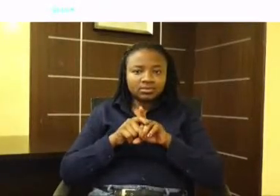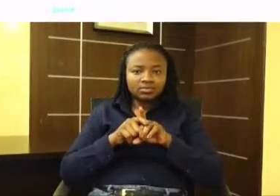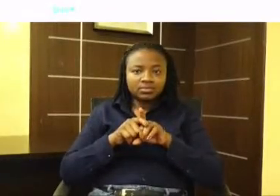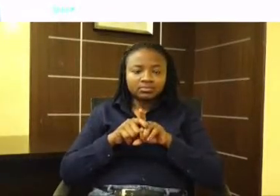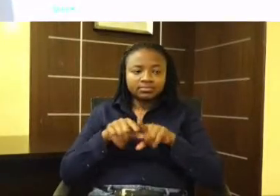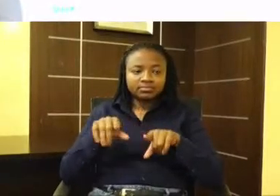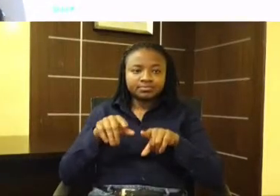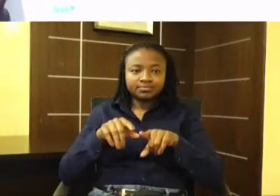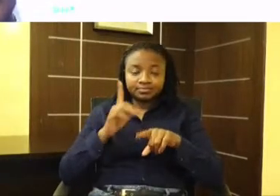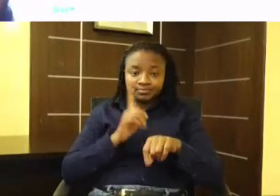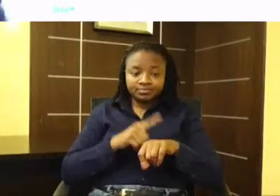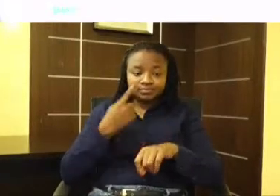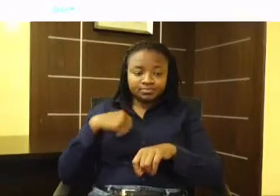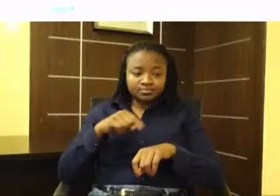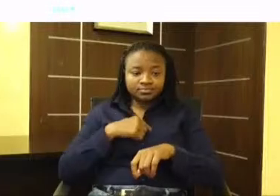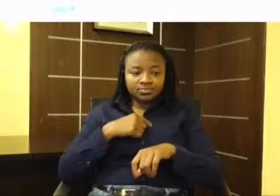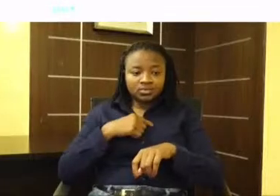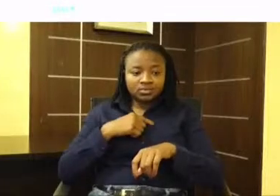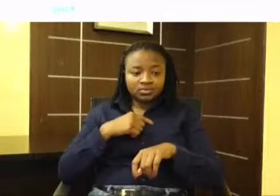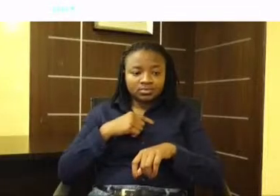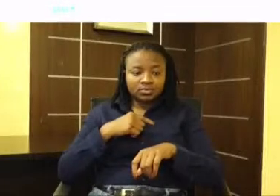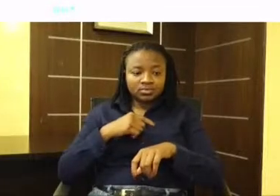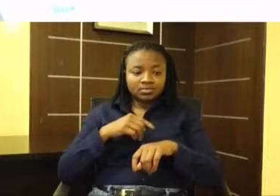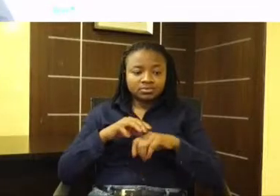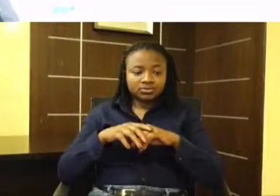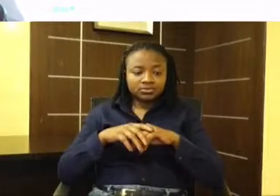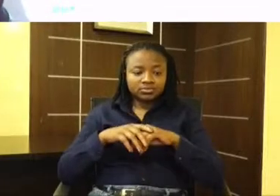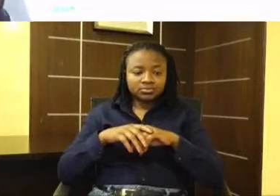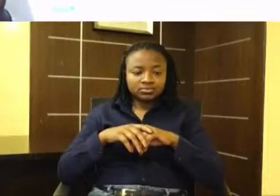When we were disseminating the population policy,